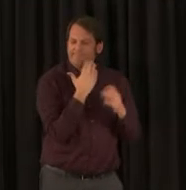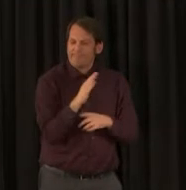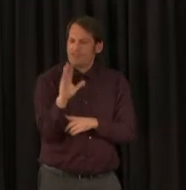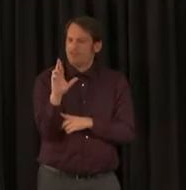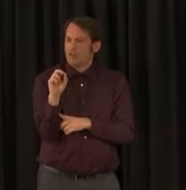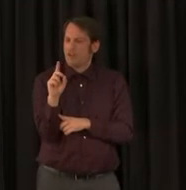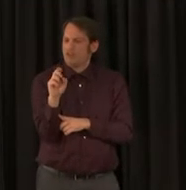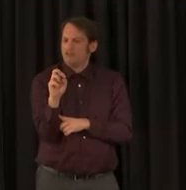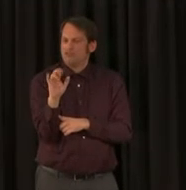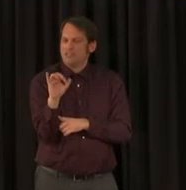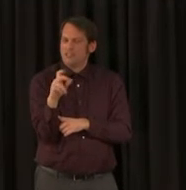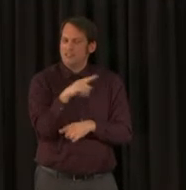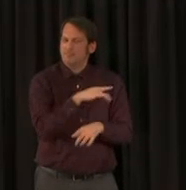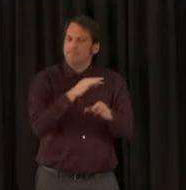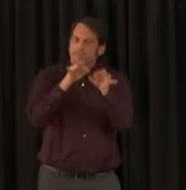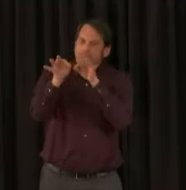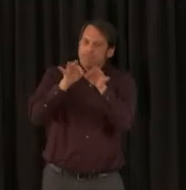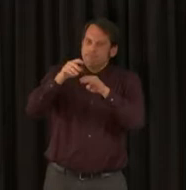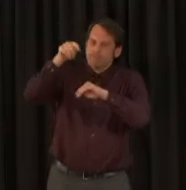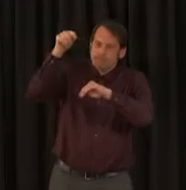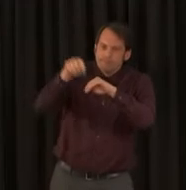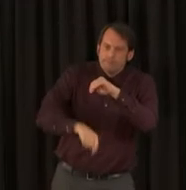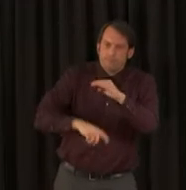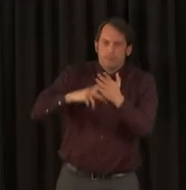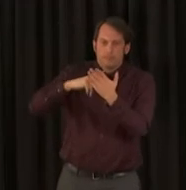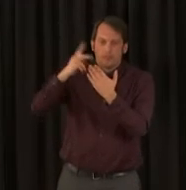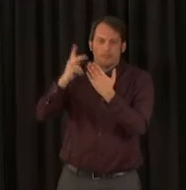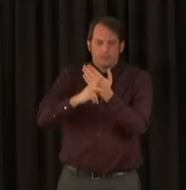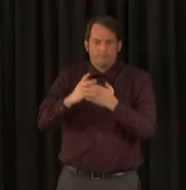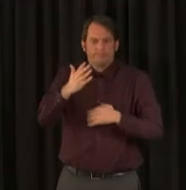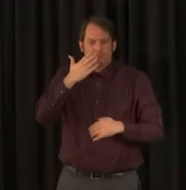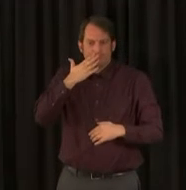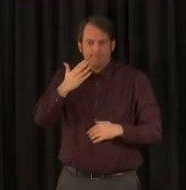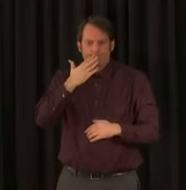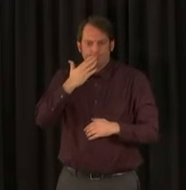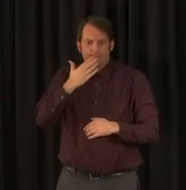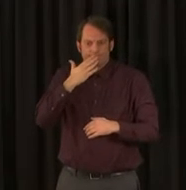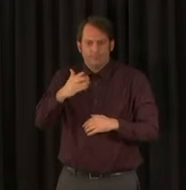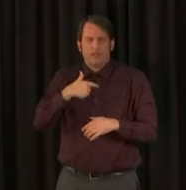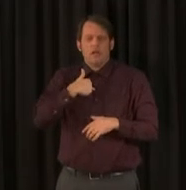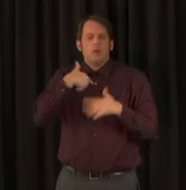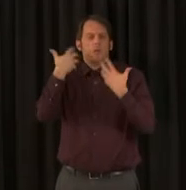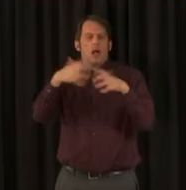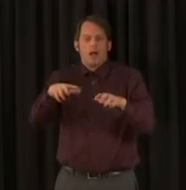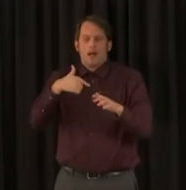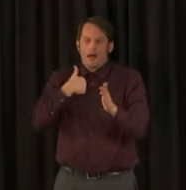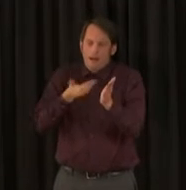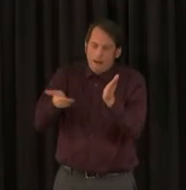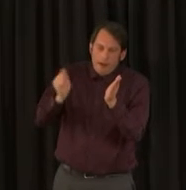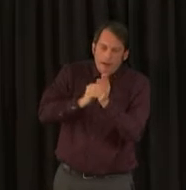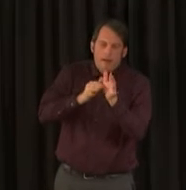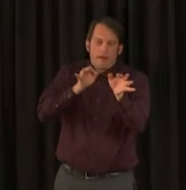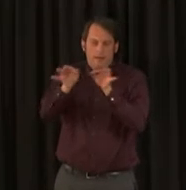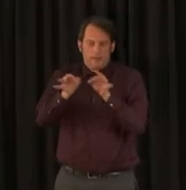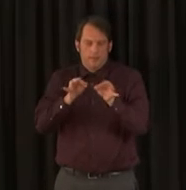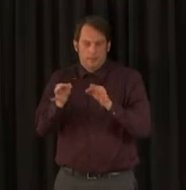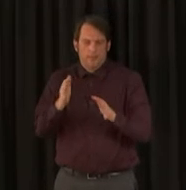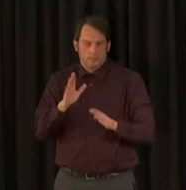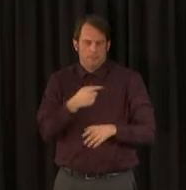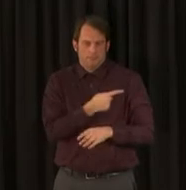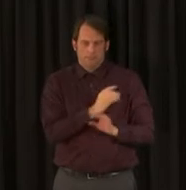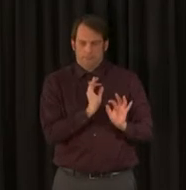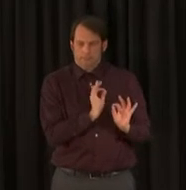explanation of the program. I won't go through too much of the nuance, but I did want to reiterate that it is